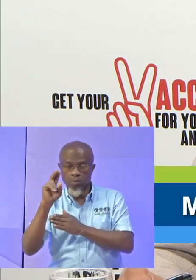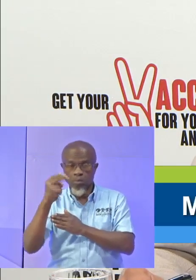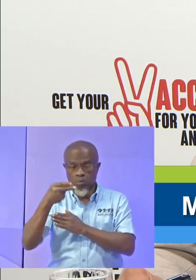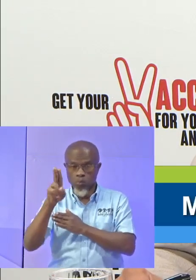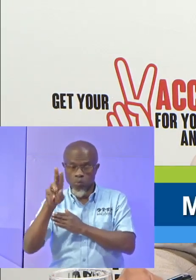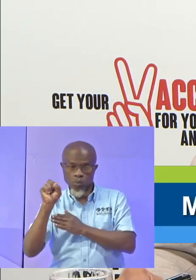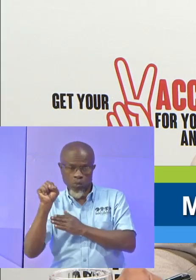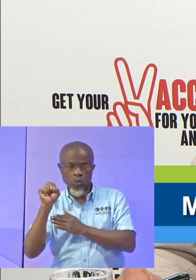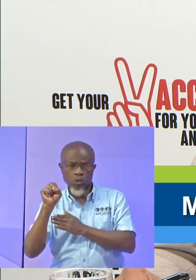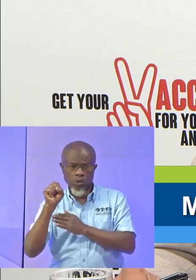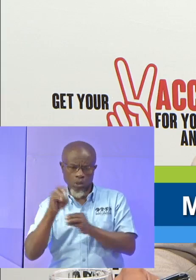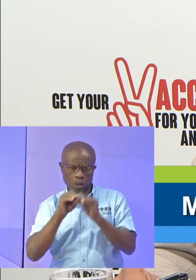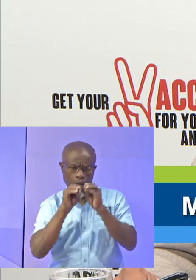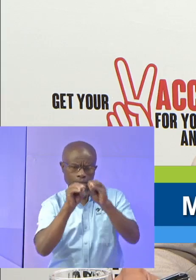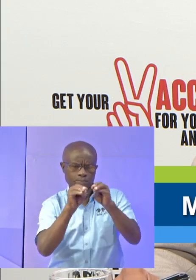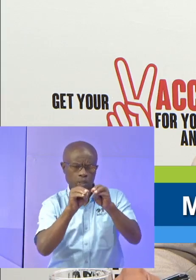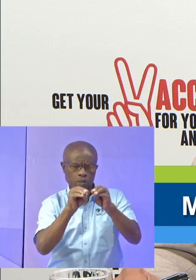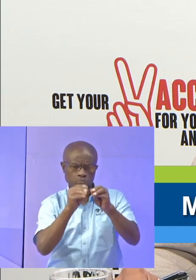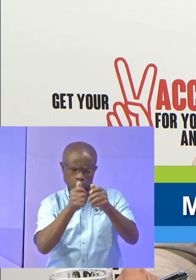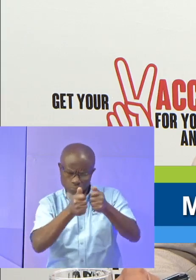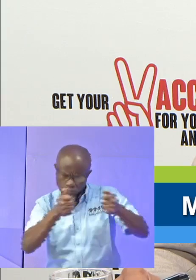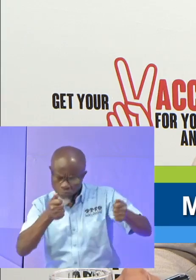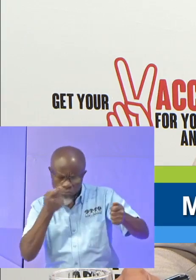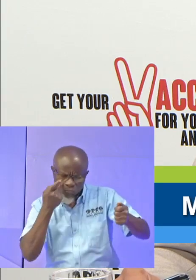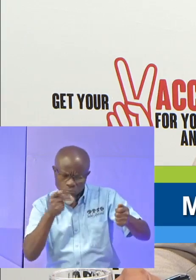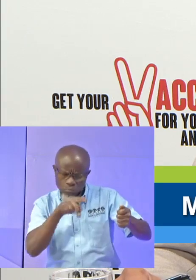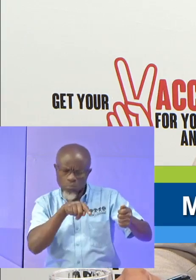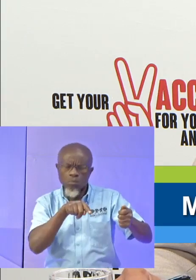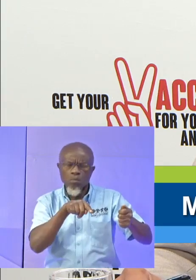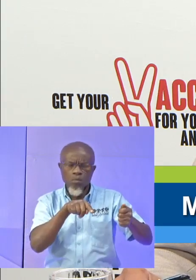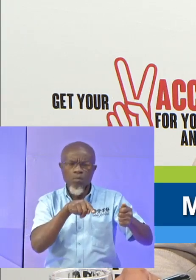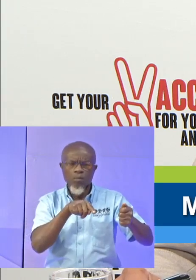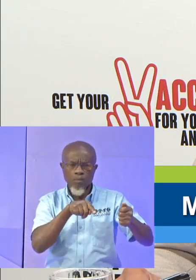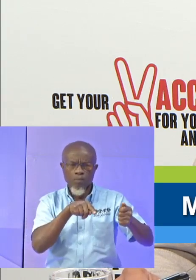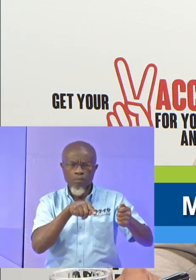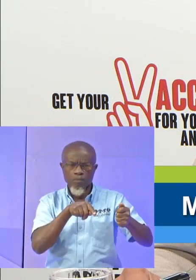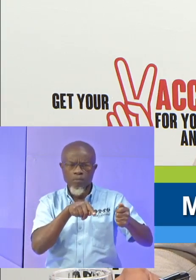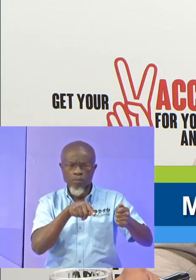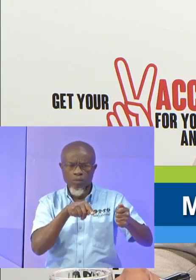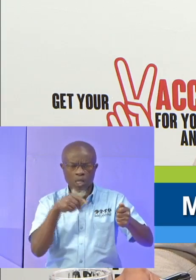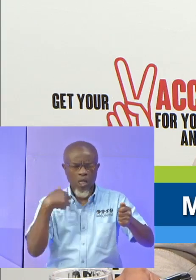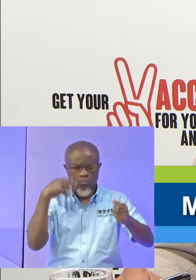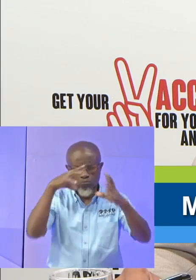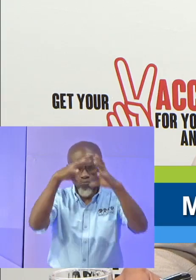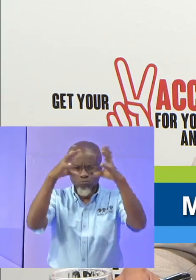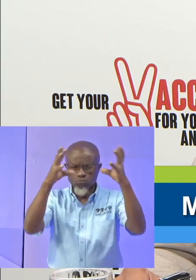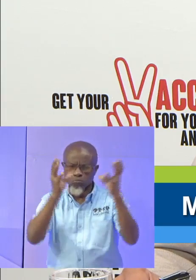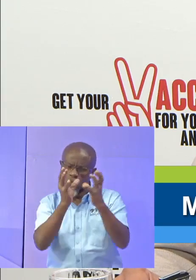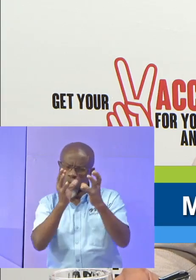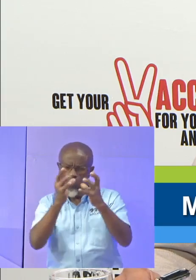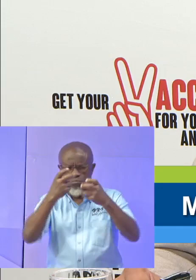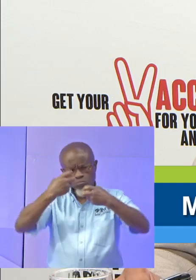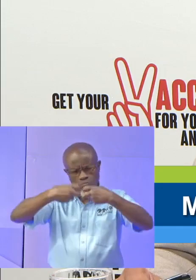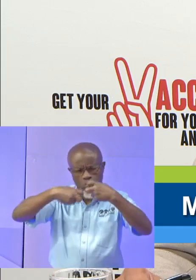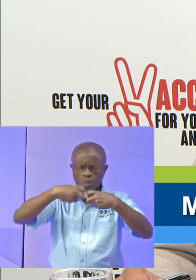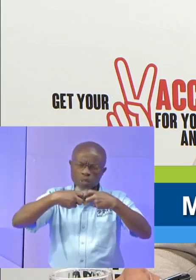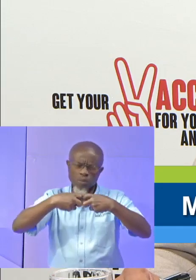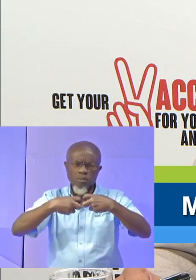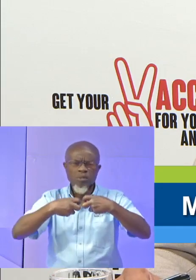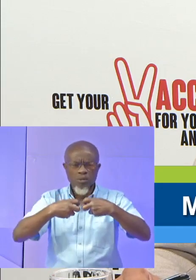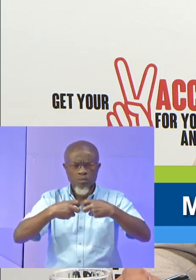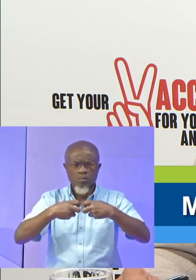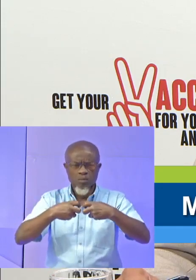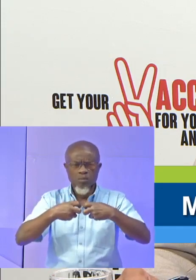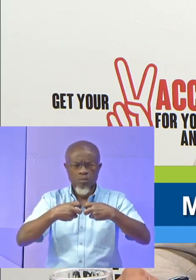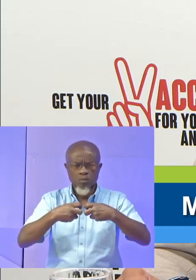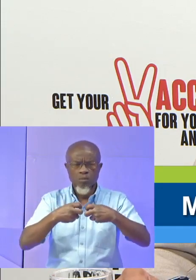newspaper, indicating that there were some global security issues regarding databases and so